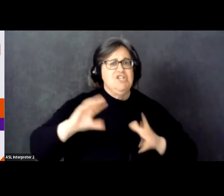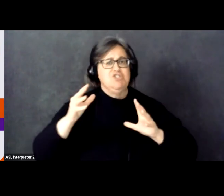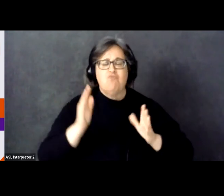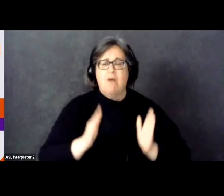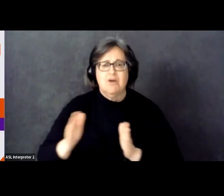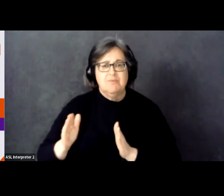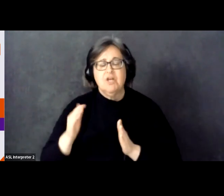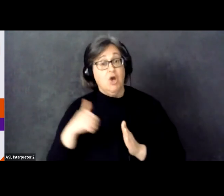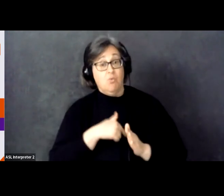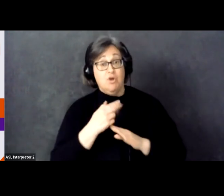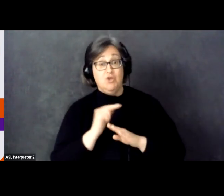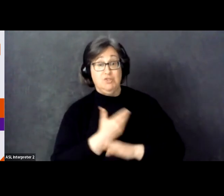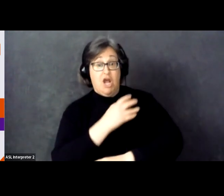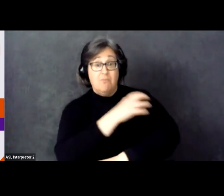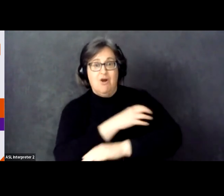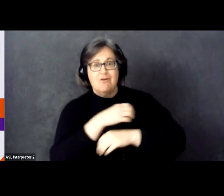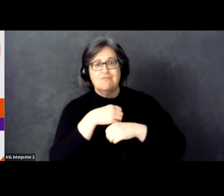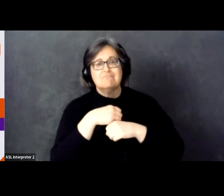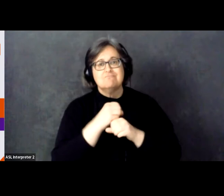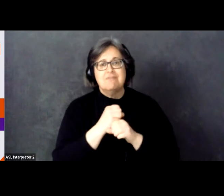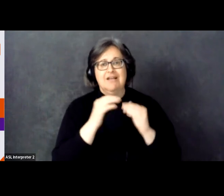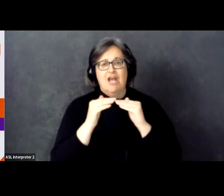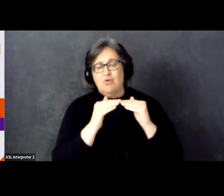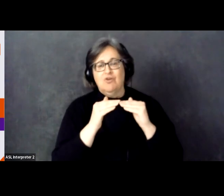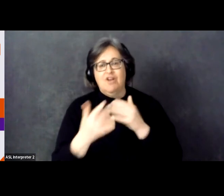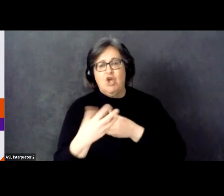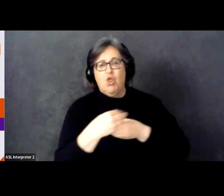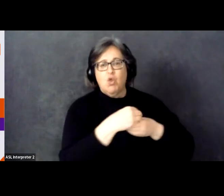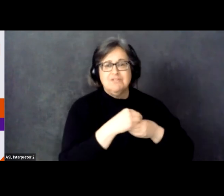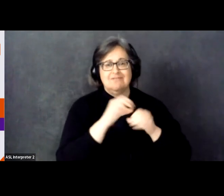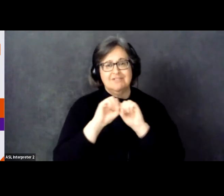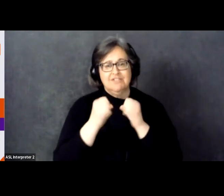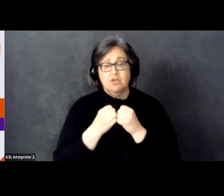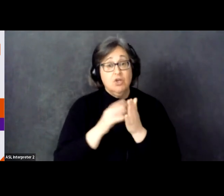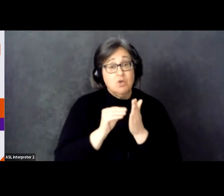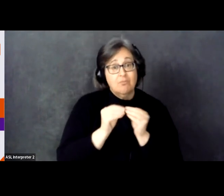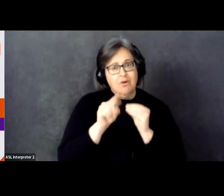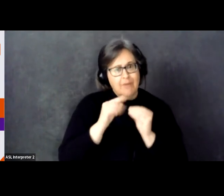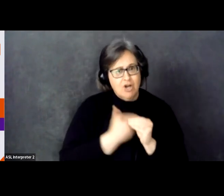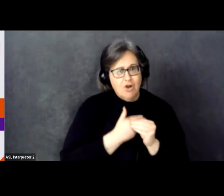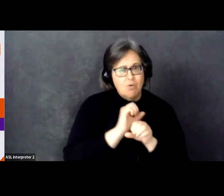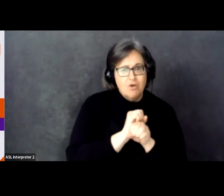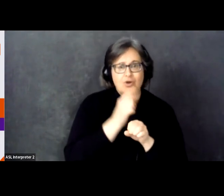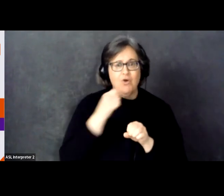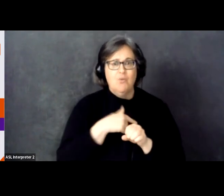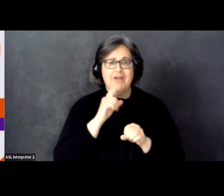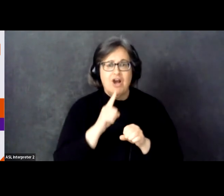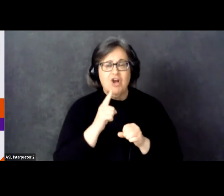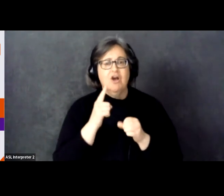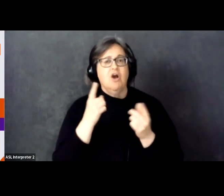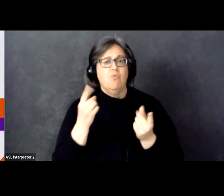an equitable and inclusive society. To learn more about our work, who we are, what we believe, and what we do, please